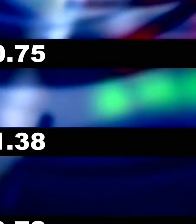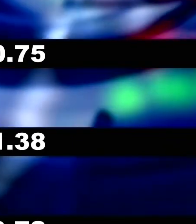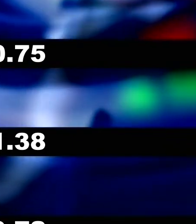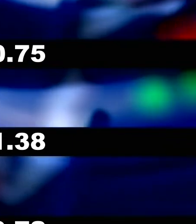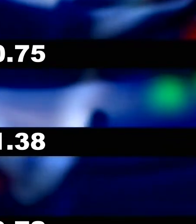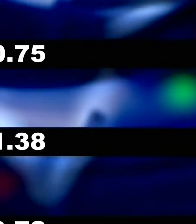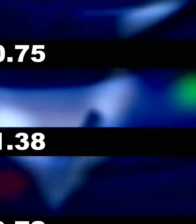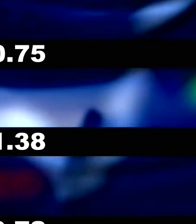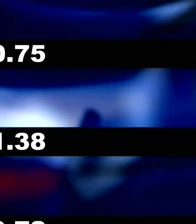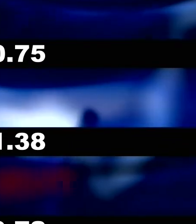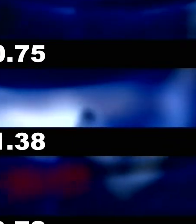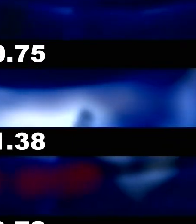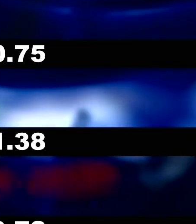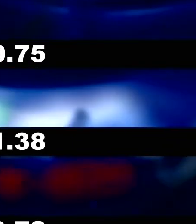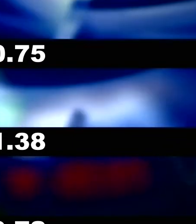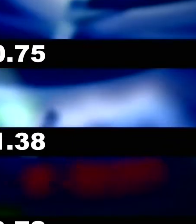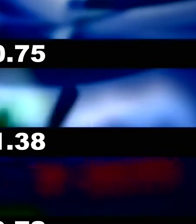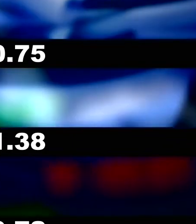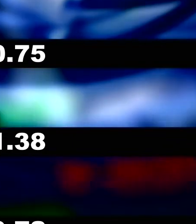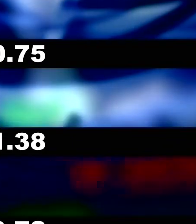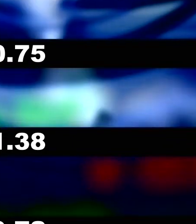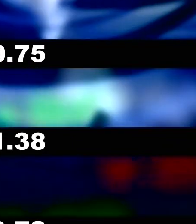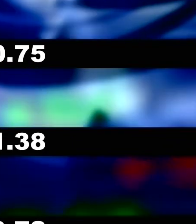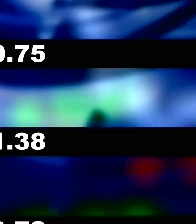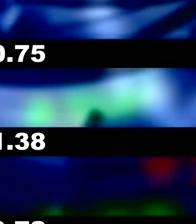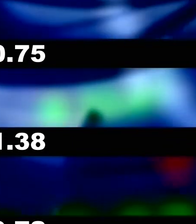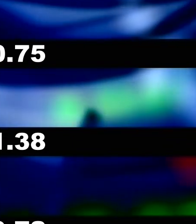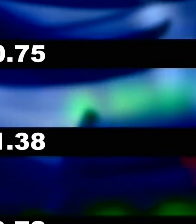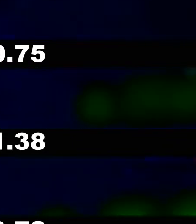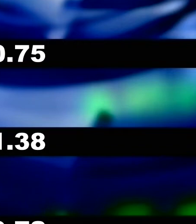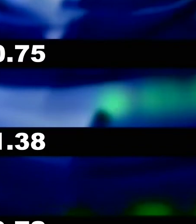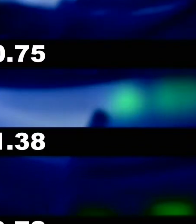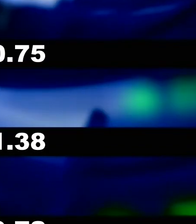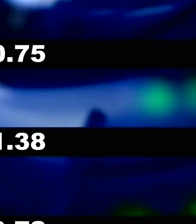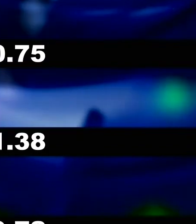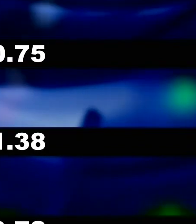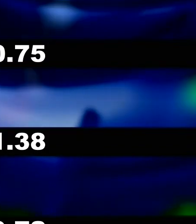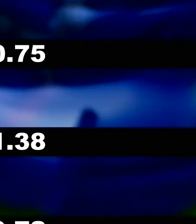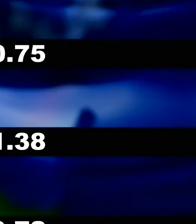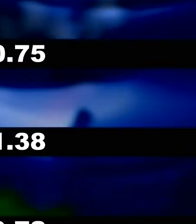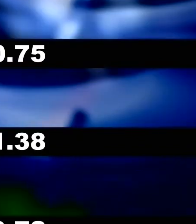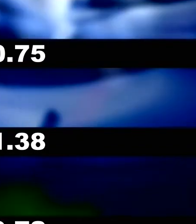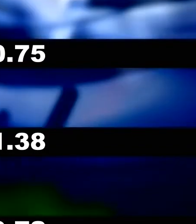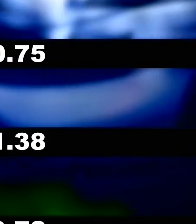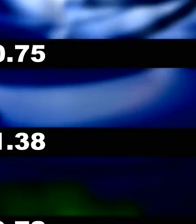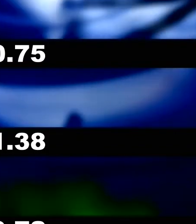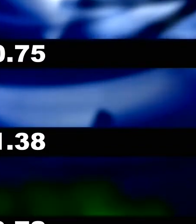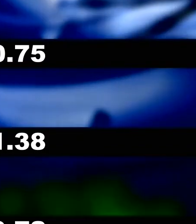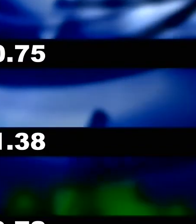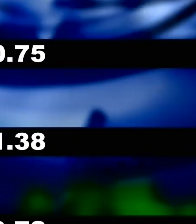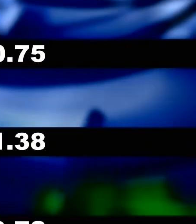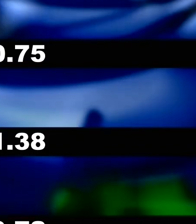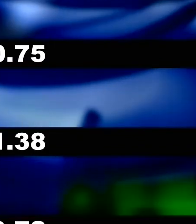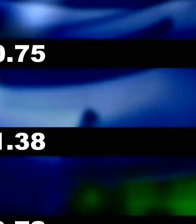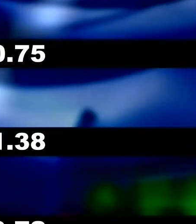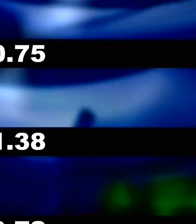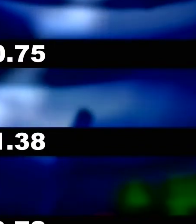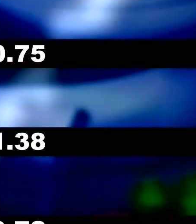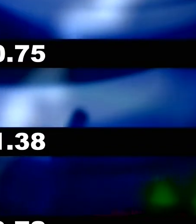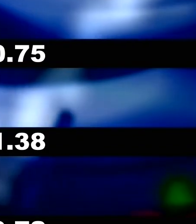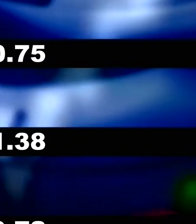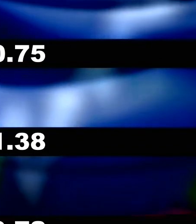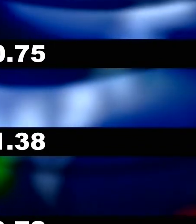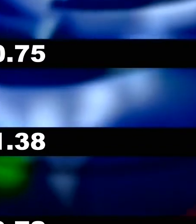9,545,986 units at 75 cents each. And they were followed by Trans Jamaican Highway Limited and Sagicor Select Funds Limited